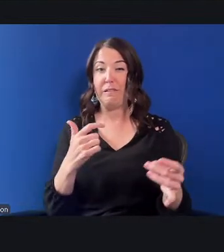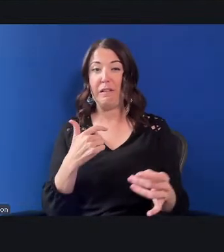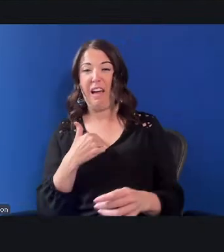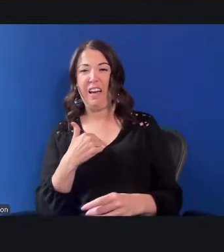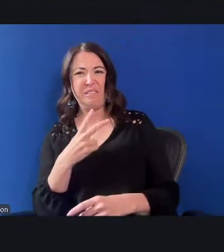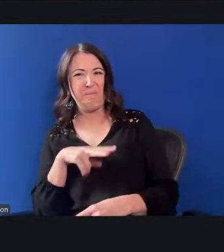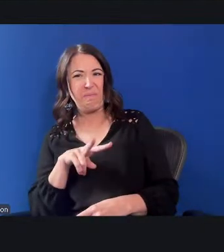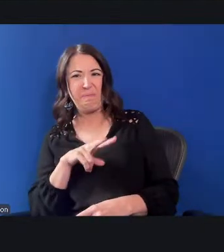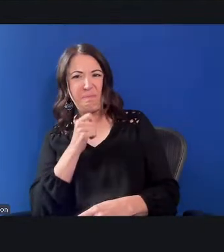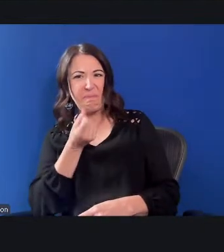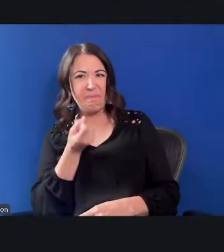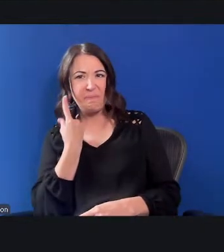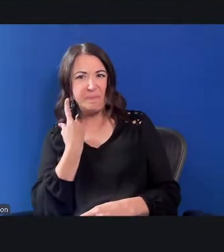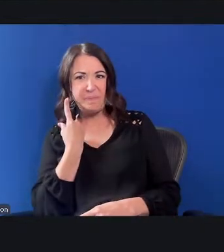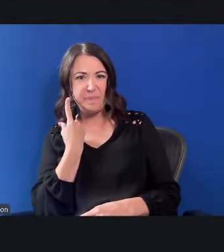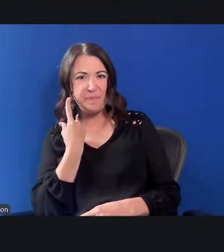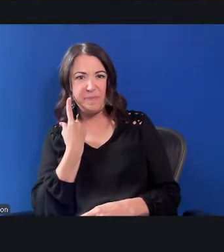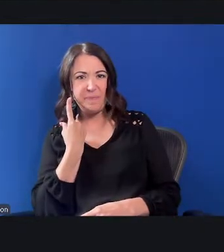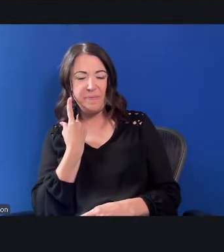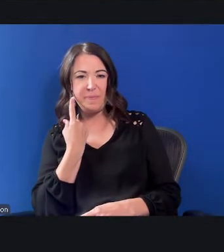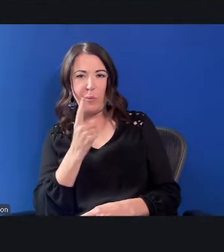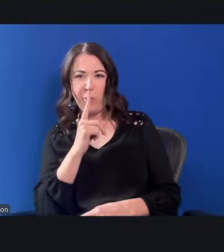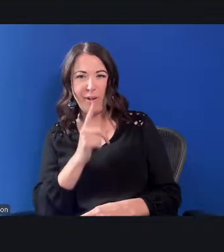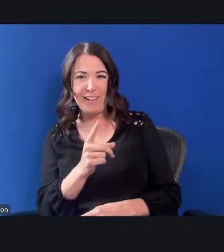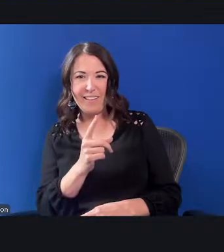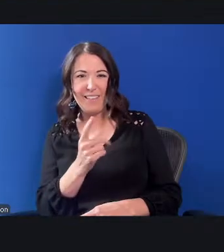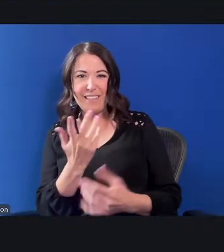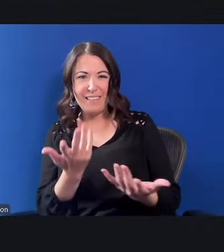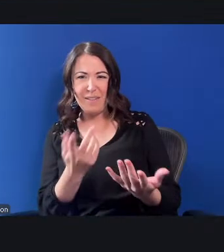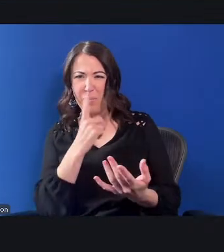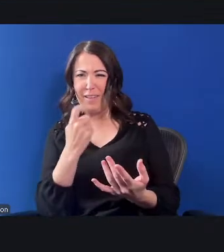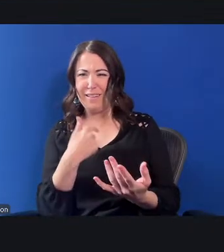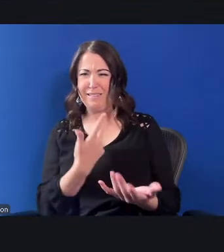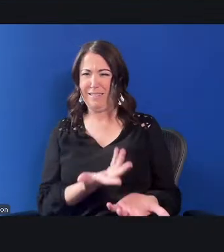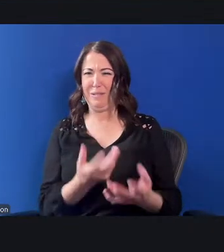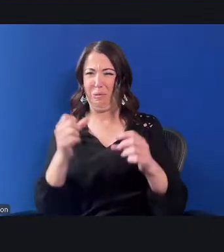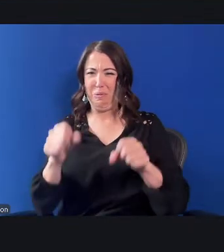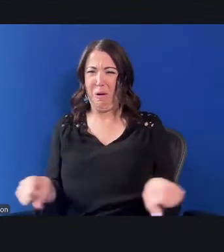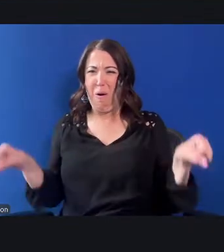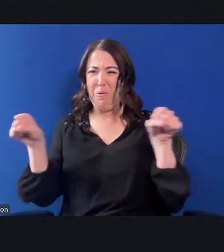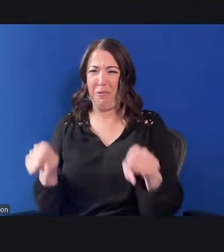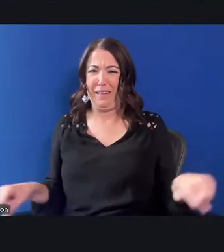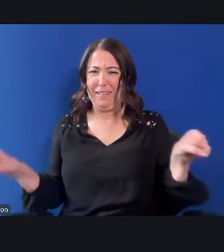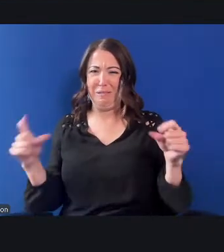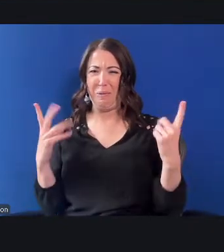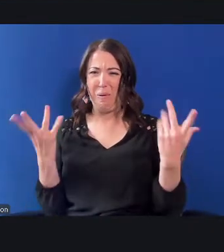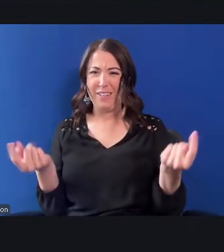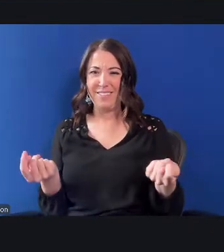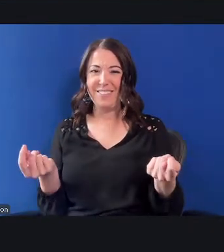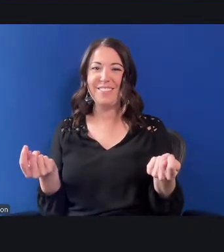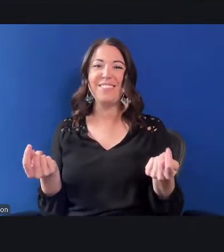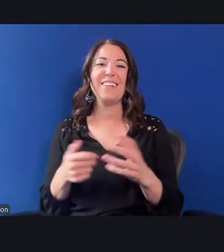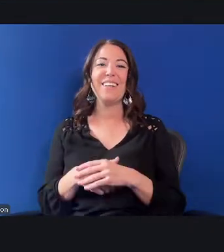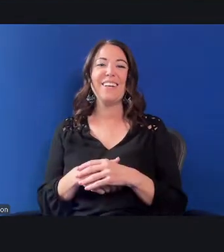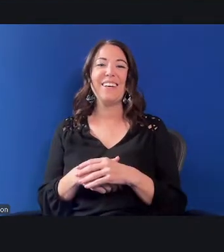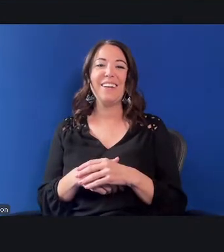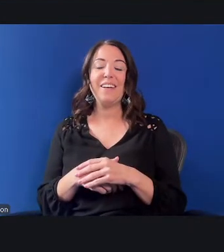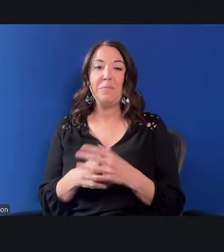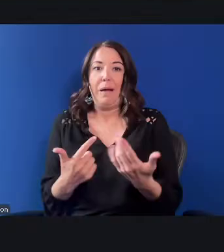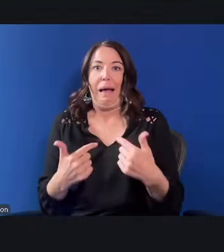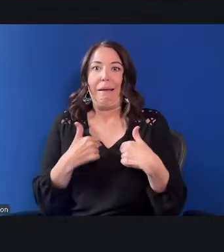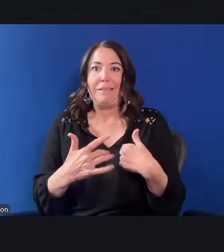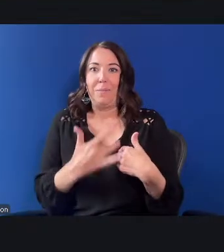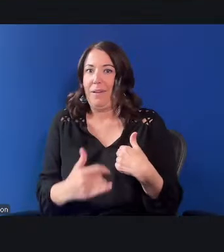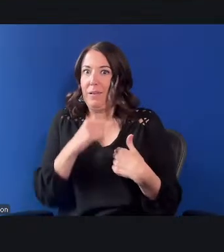understand what it was, because I don't really go rowing. Like, this is not a thing I